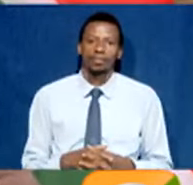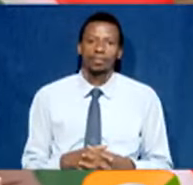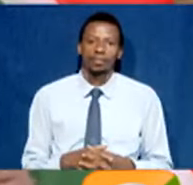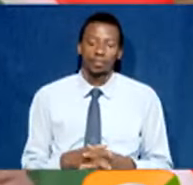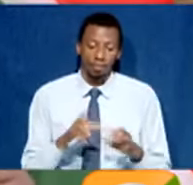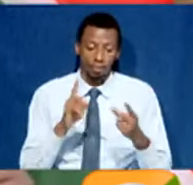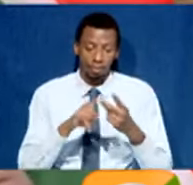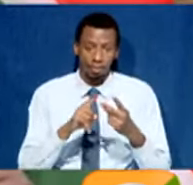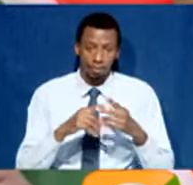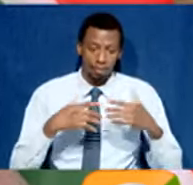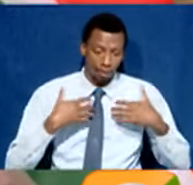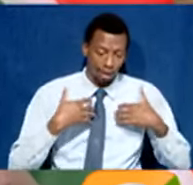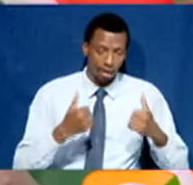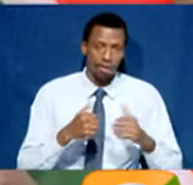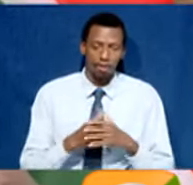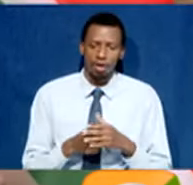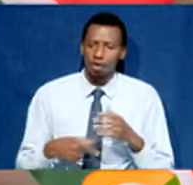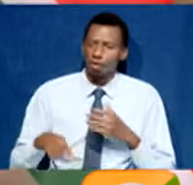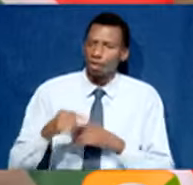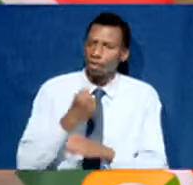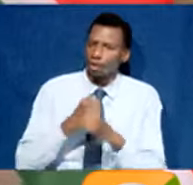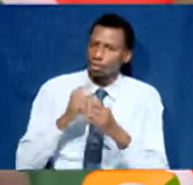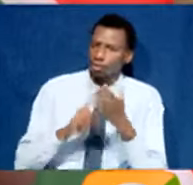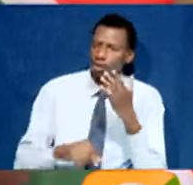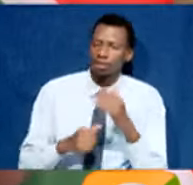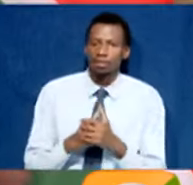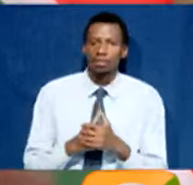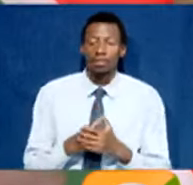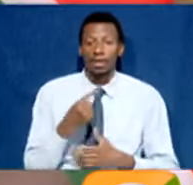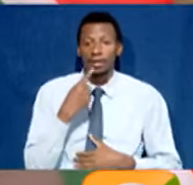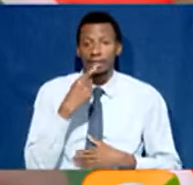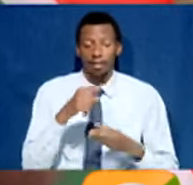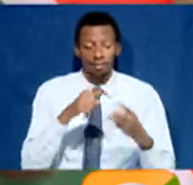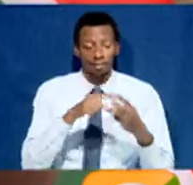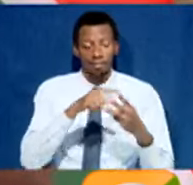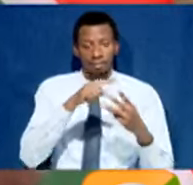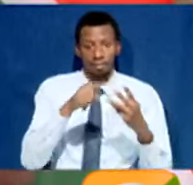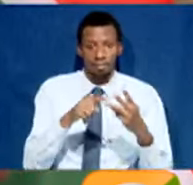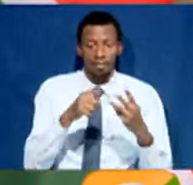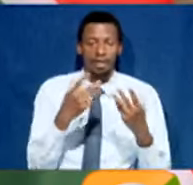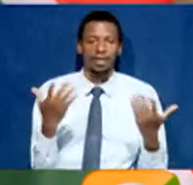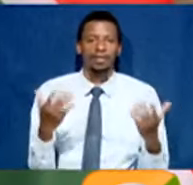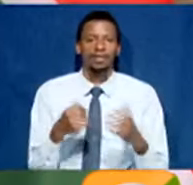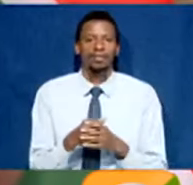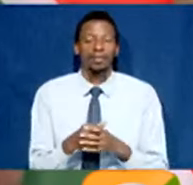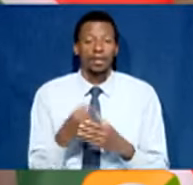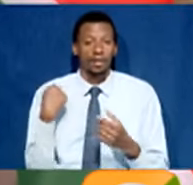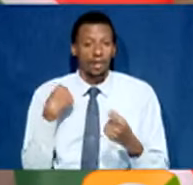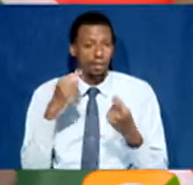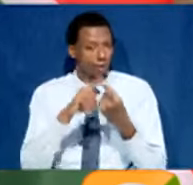on the health, what are we doing? We are saying three things. Number one,